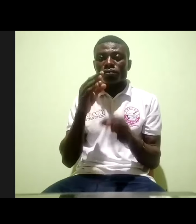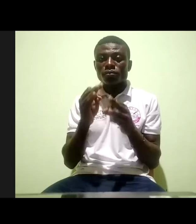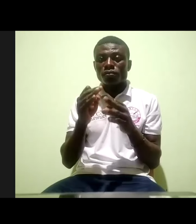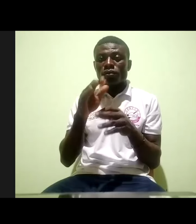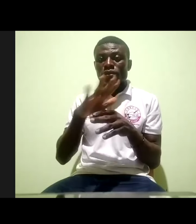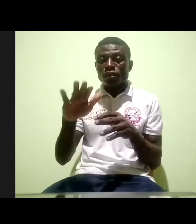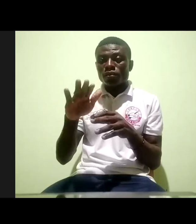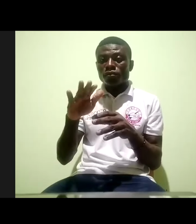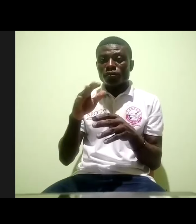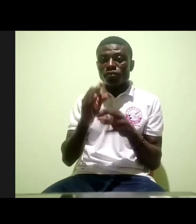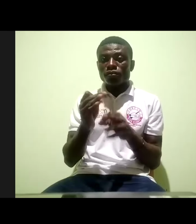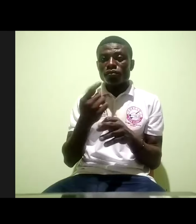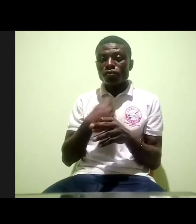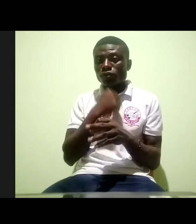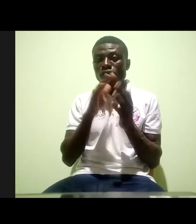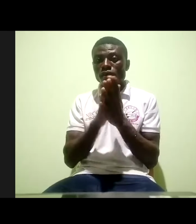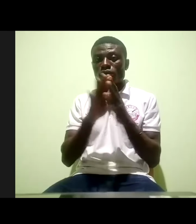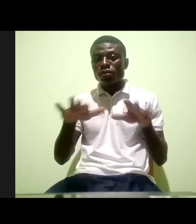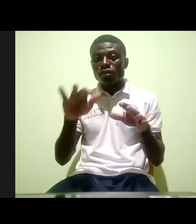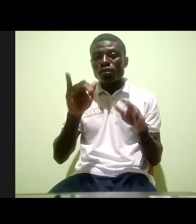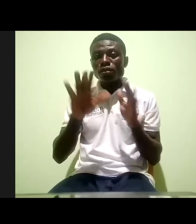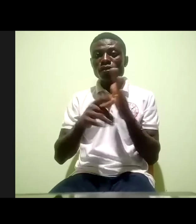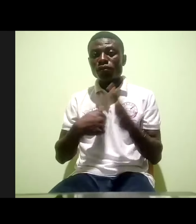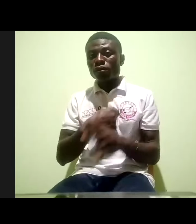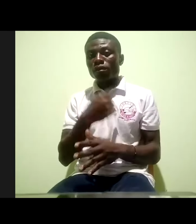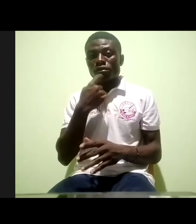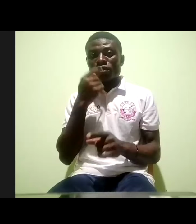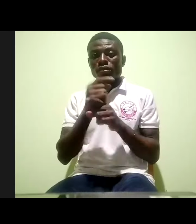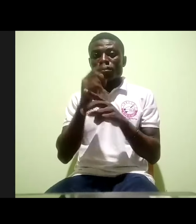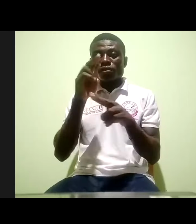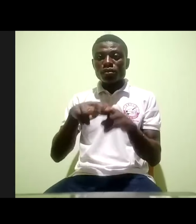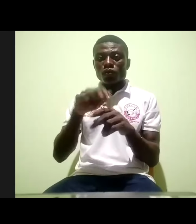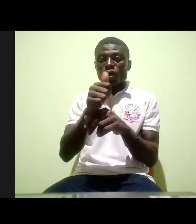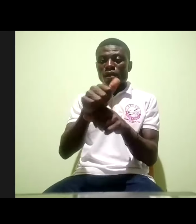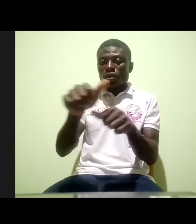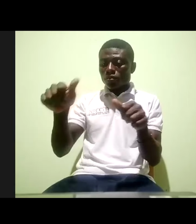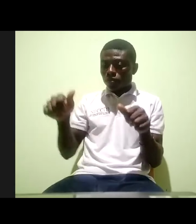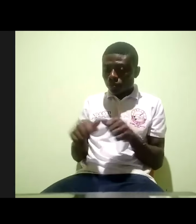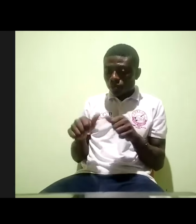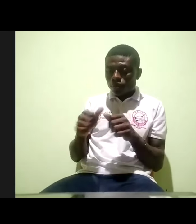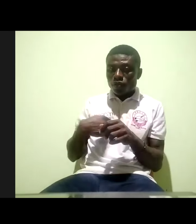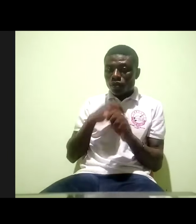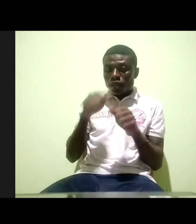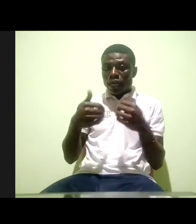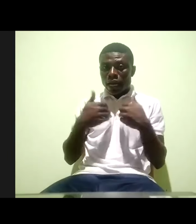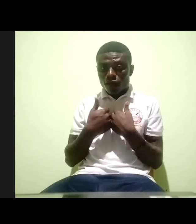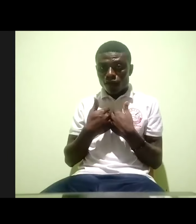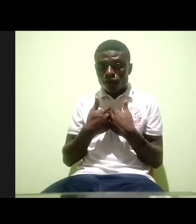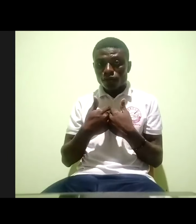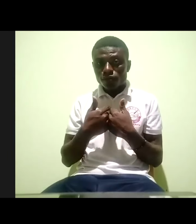if we don't ask the child to just stay and sitting at one location, if we can have some